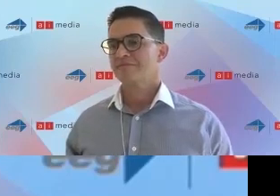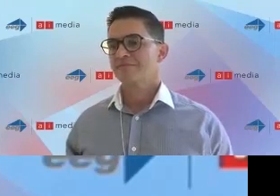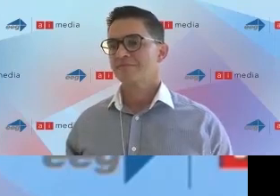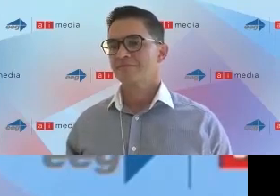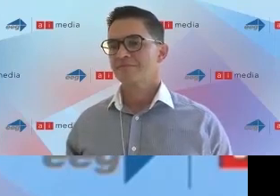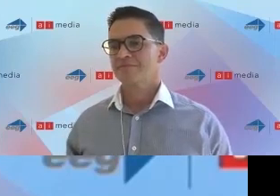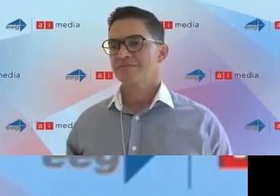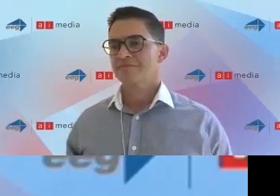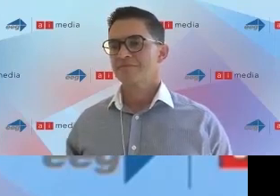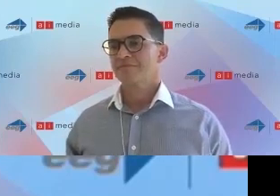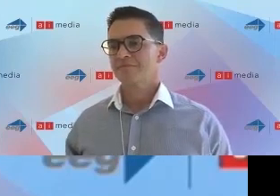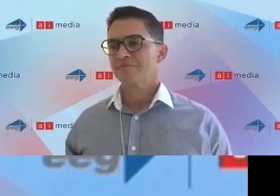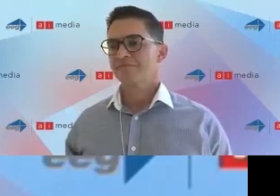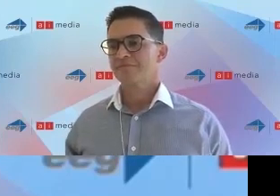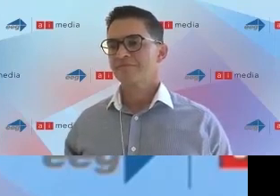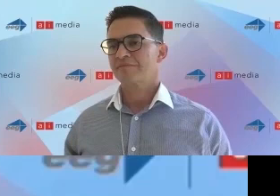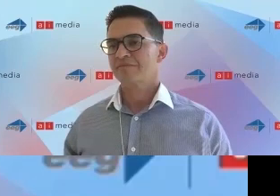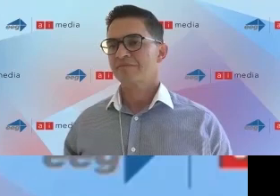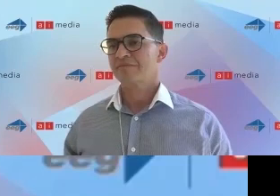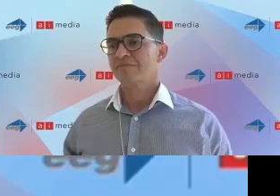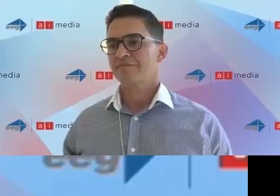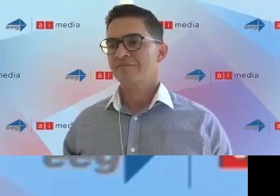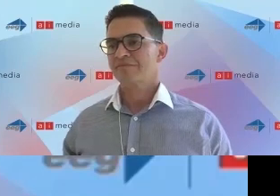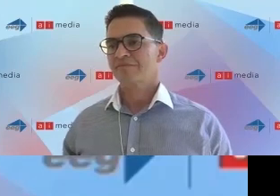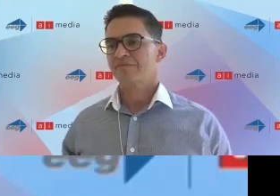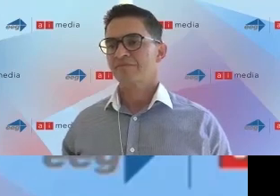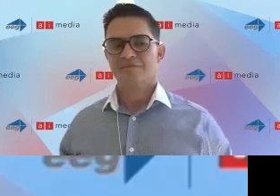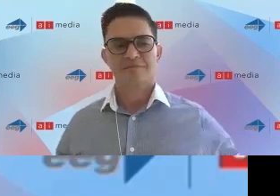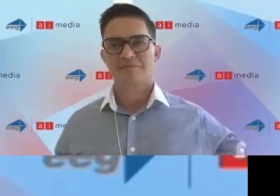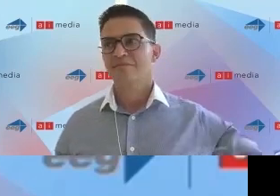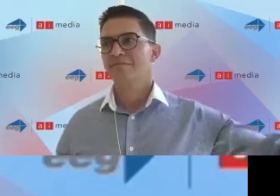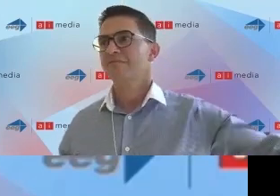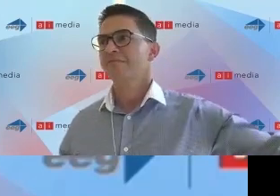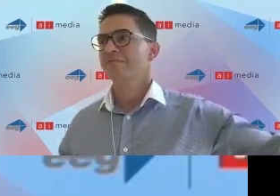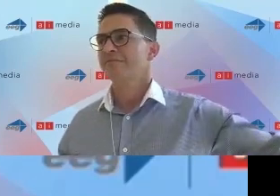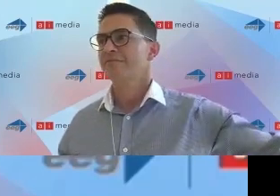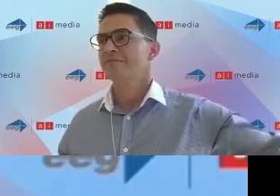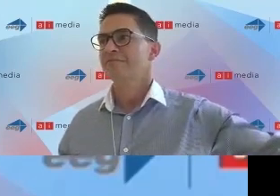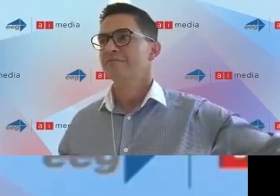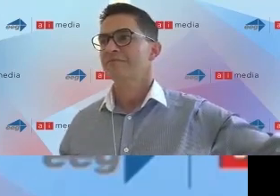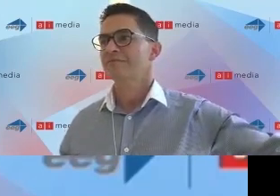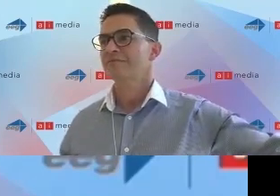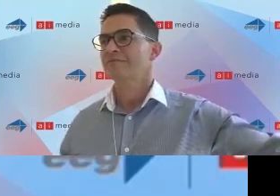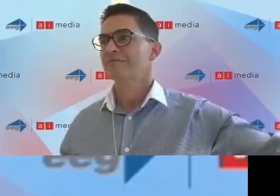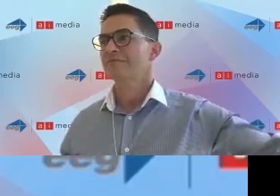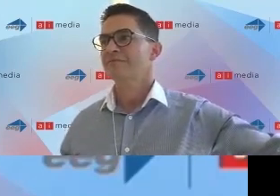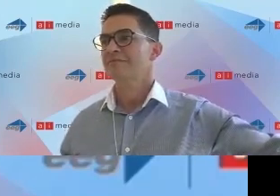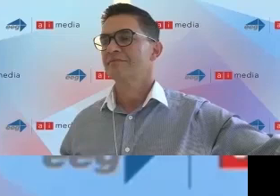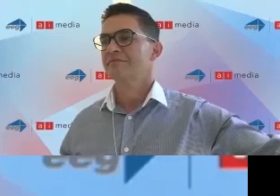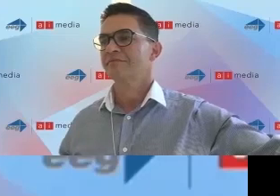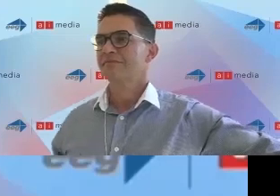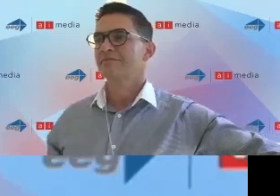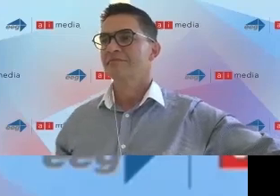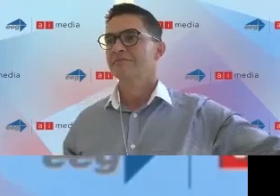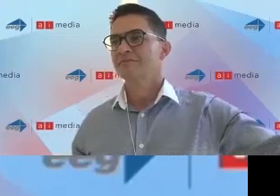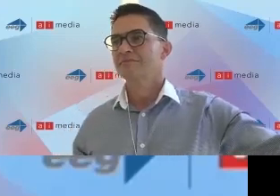and bottom line while fulfilling the company's mission to make the world's content accessible for everyone. Working closely with